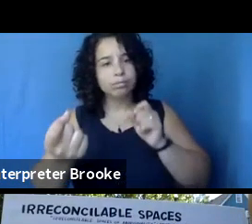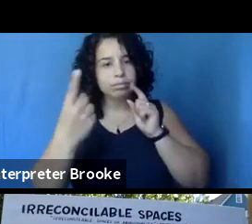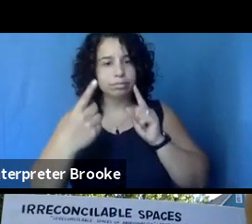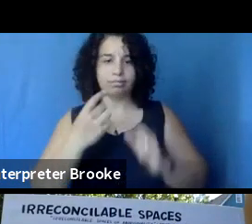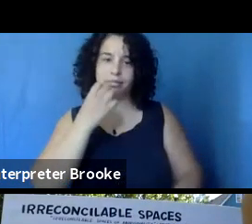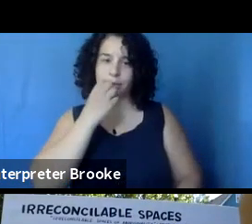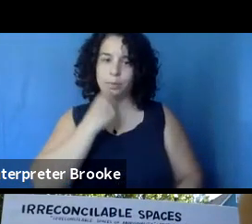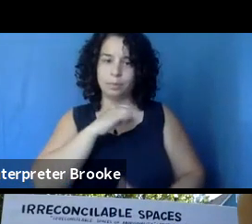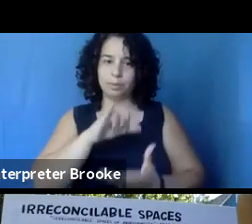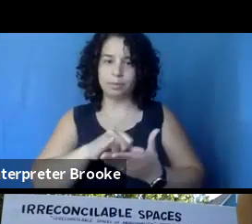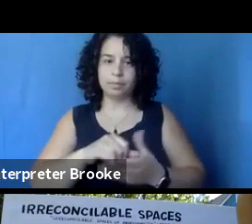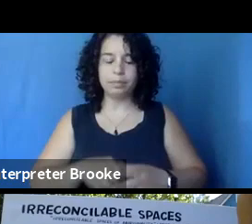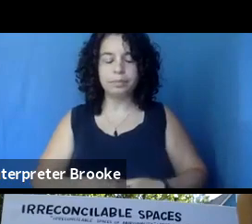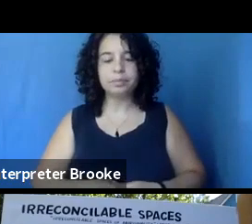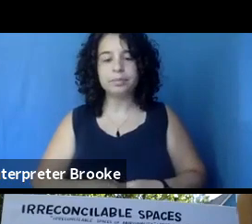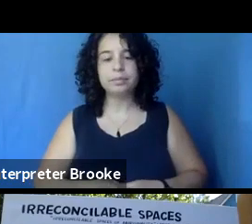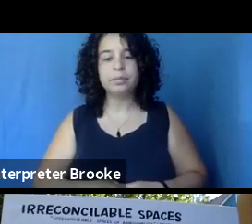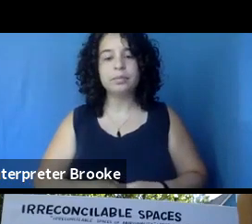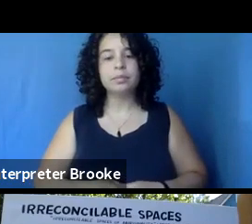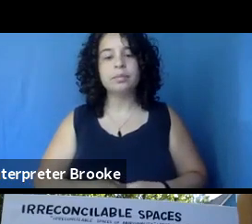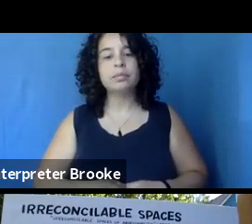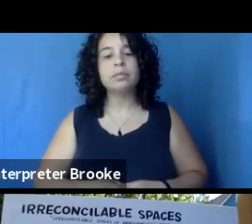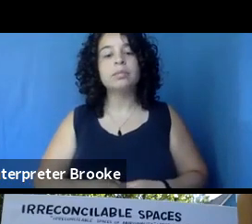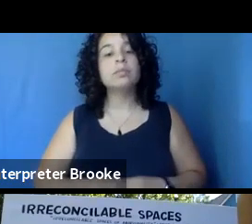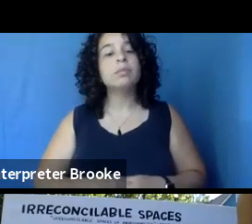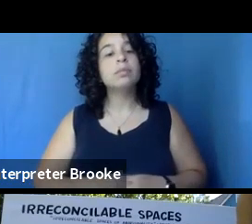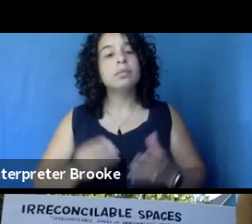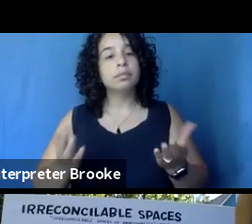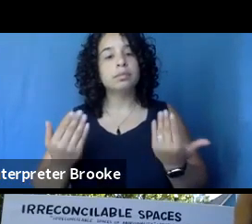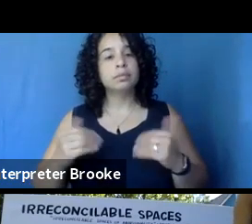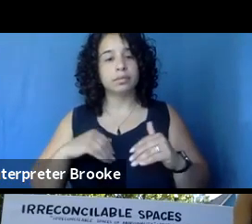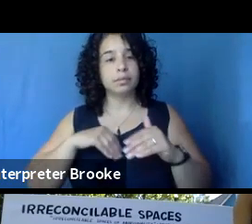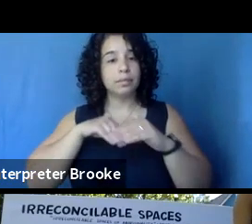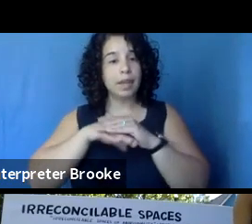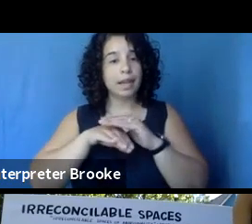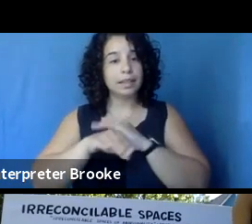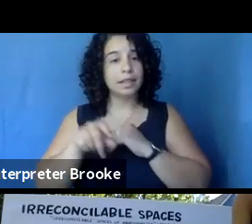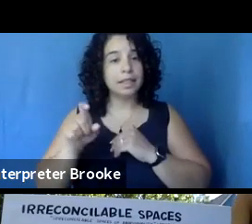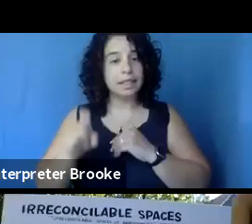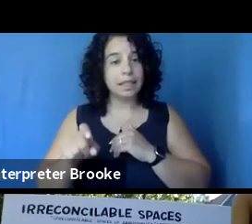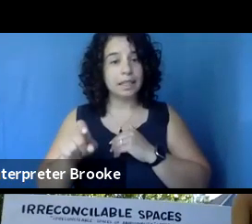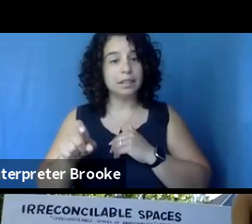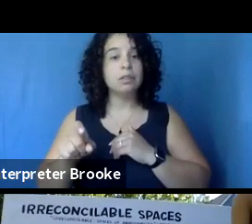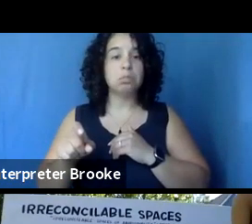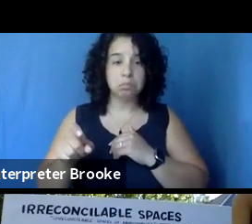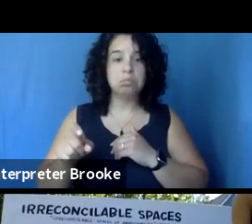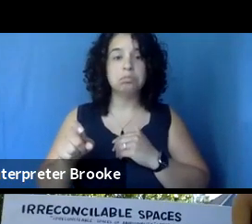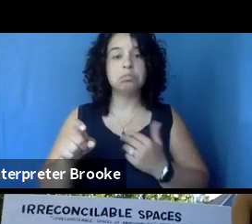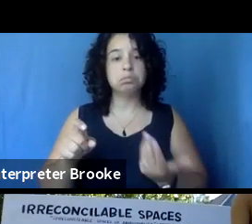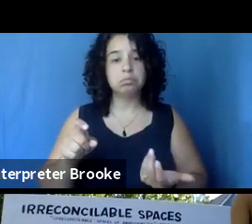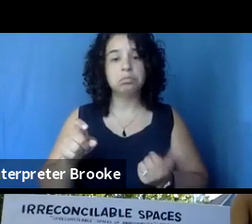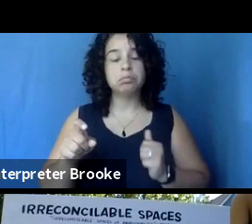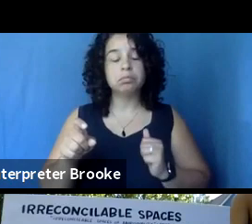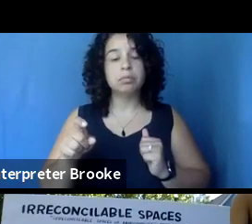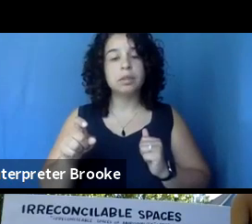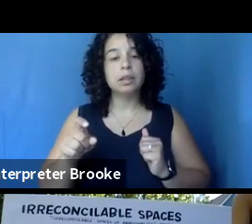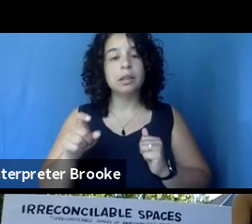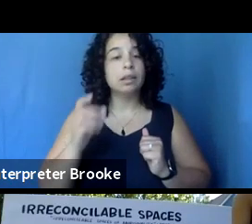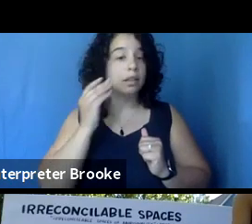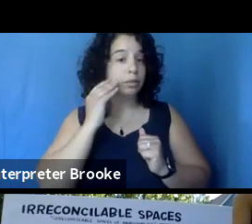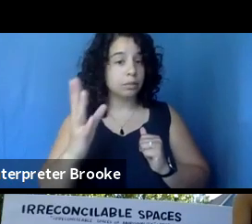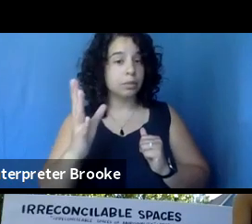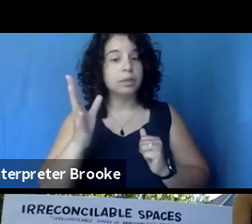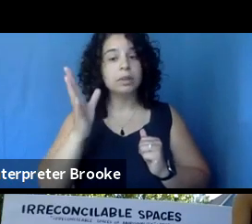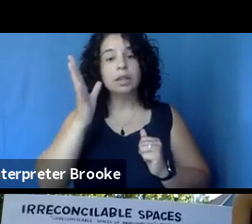My access needs, I like to mention that I will exercise